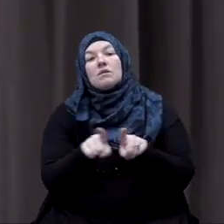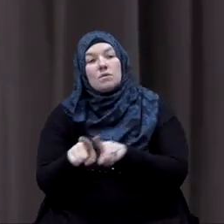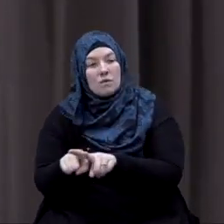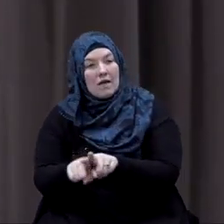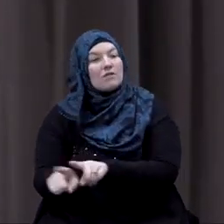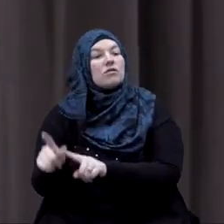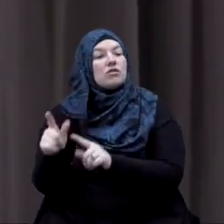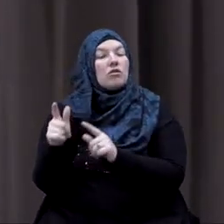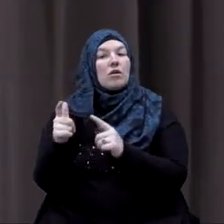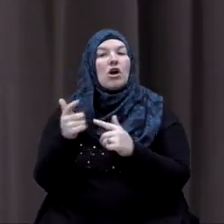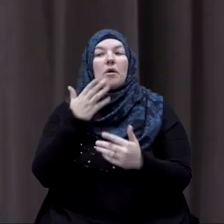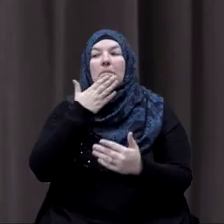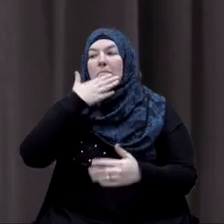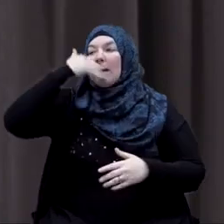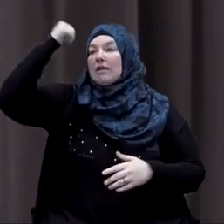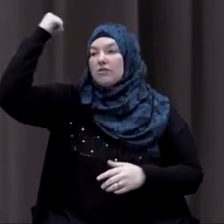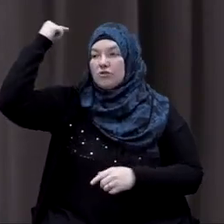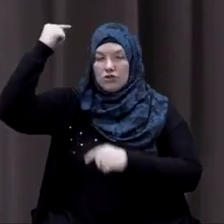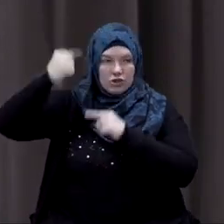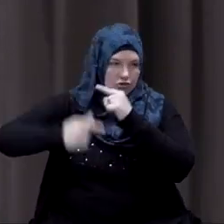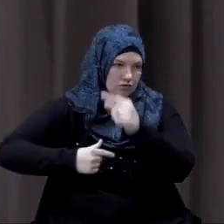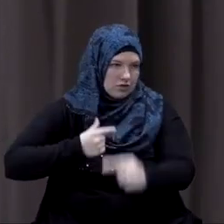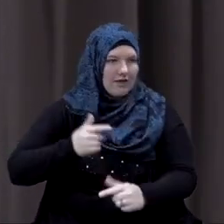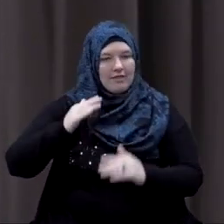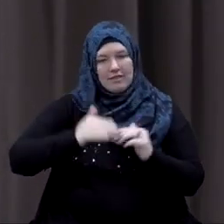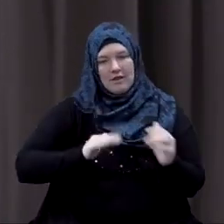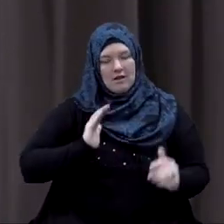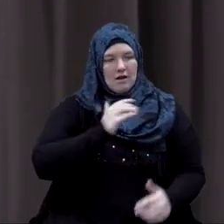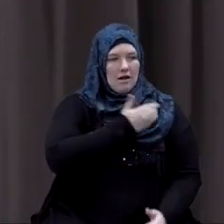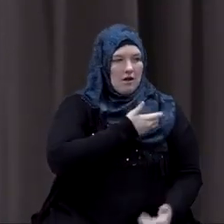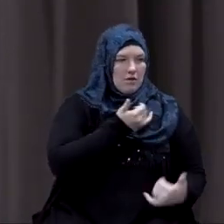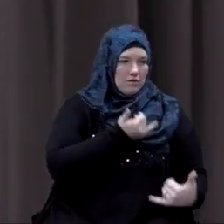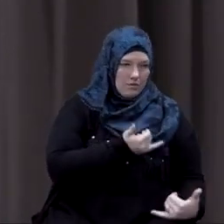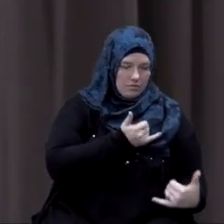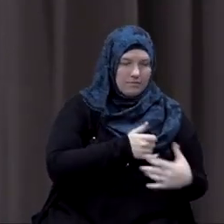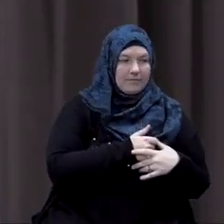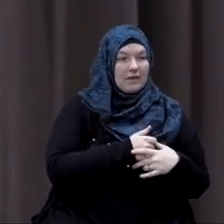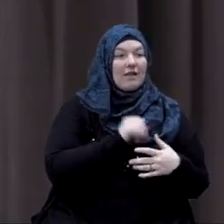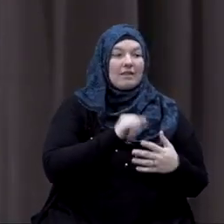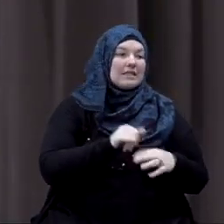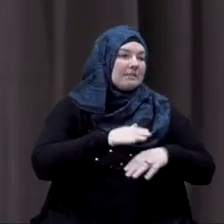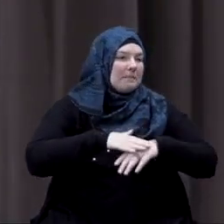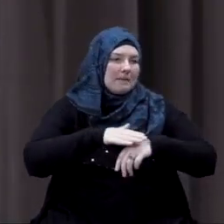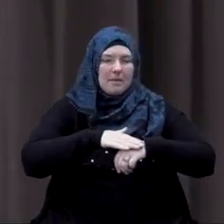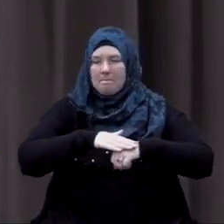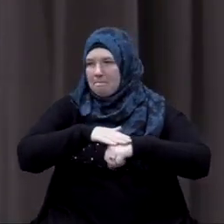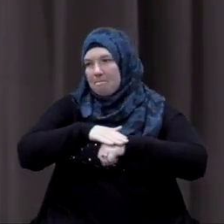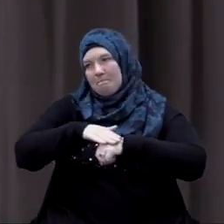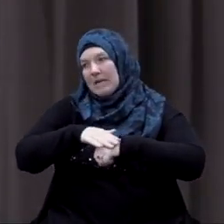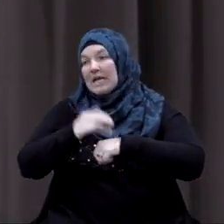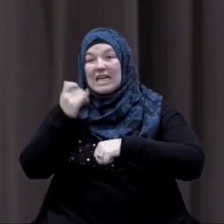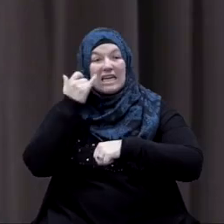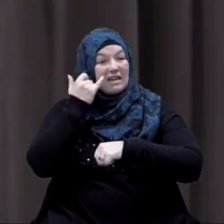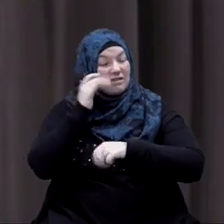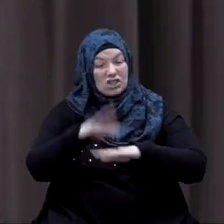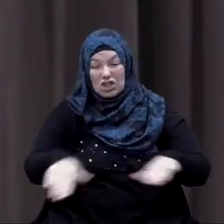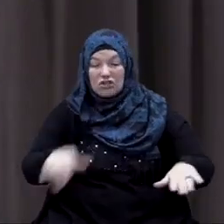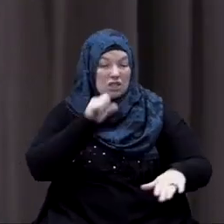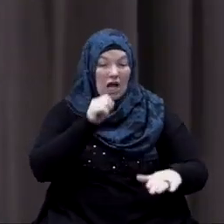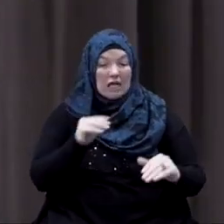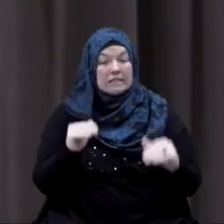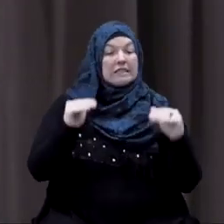a greater generation than our own. This is the minimum. If they are not